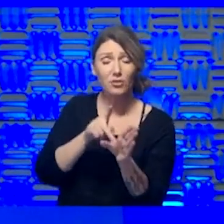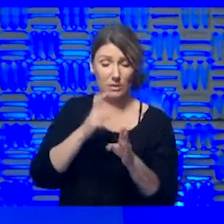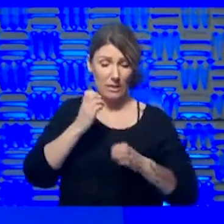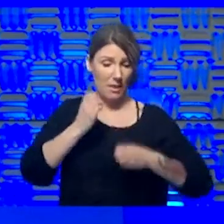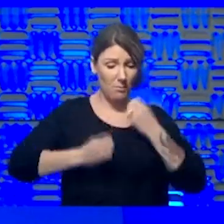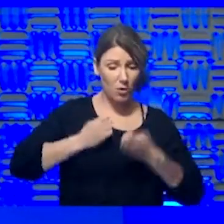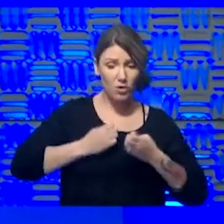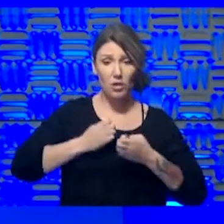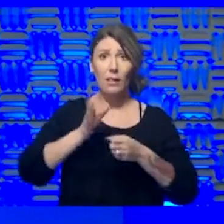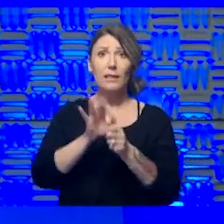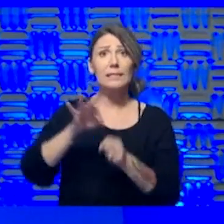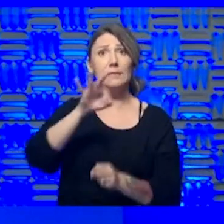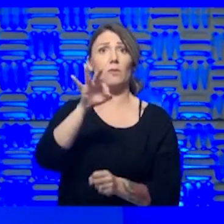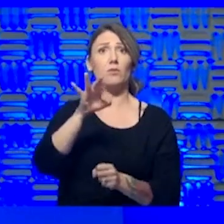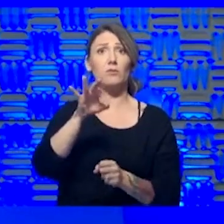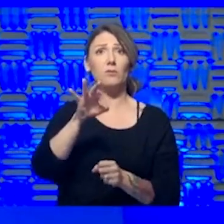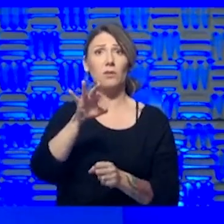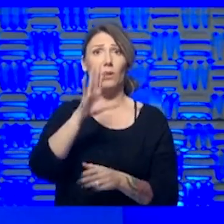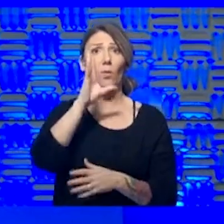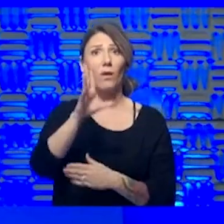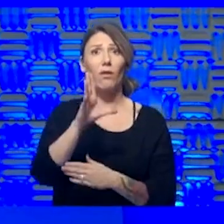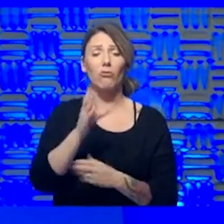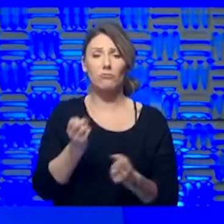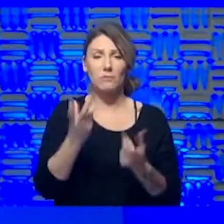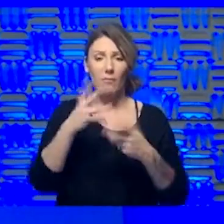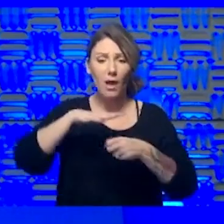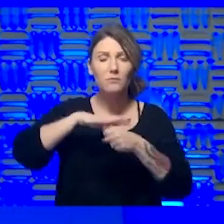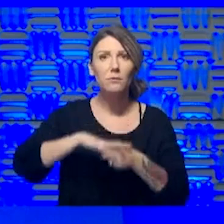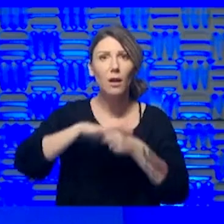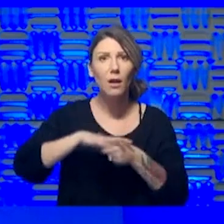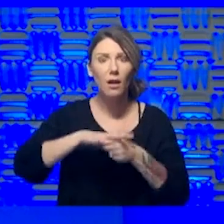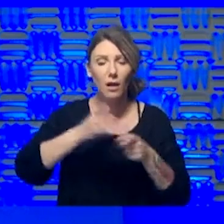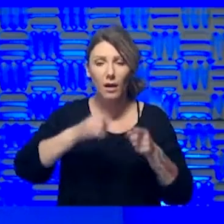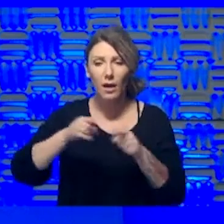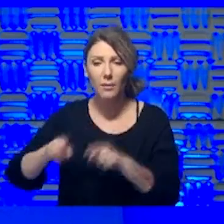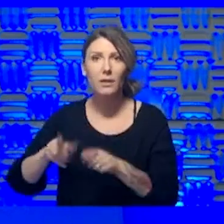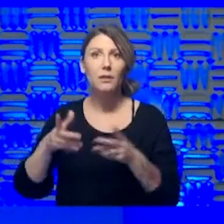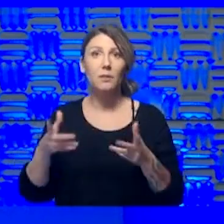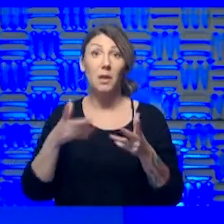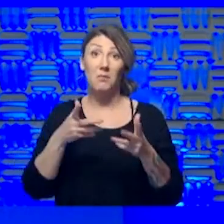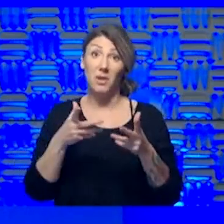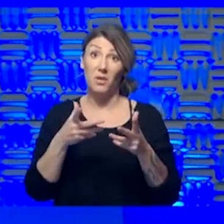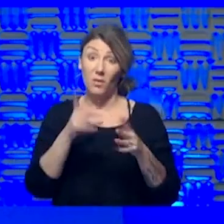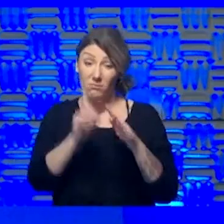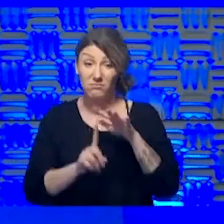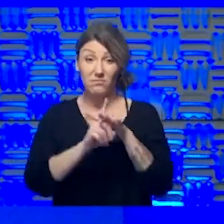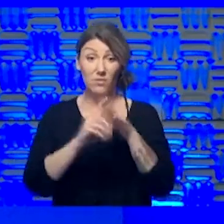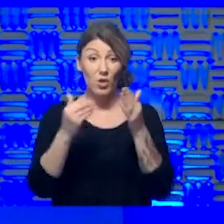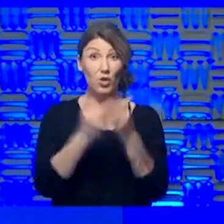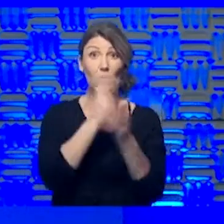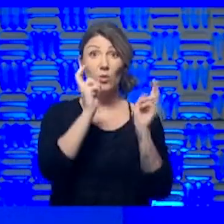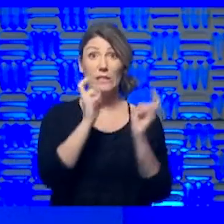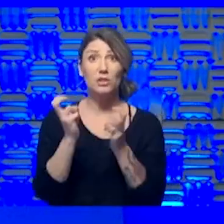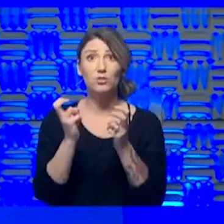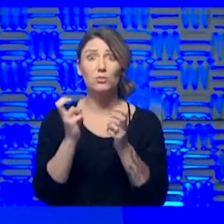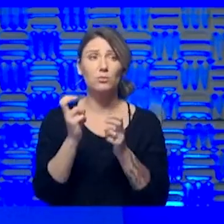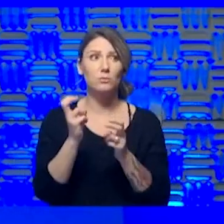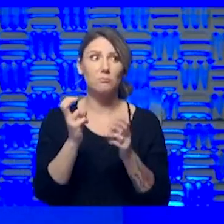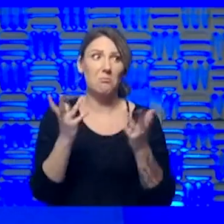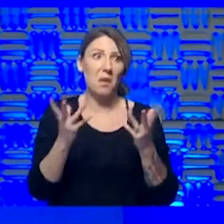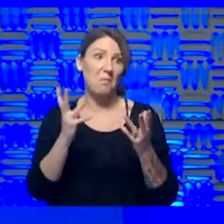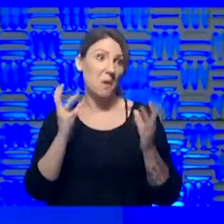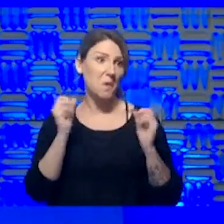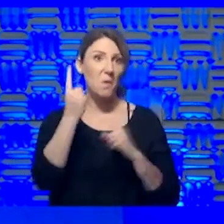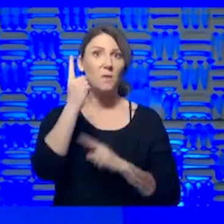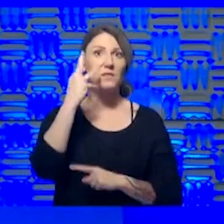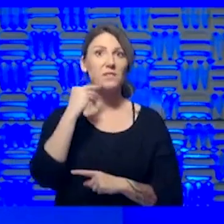spiritually, because there are a lot of stresses. And this will bring out maybe new issues that nobody's ever had before because